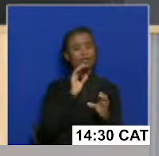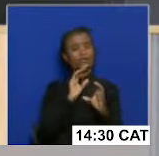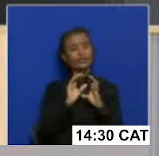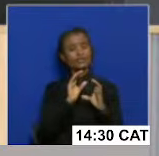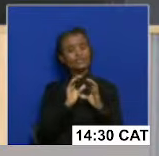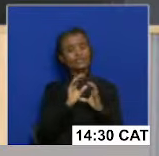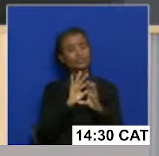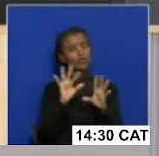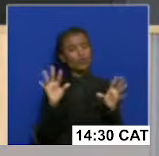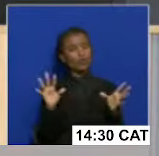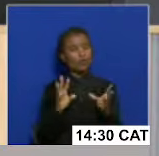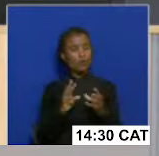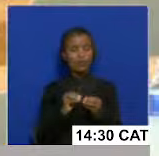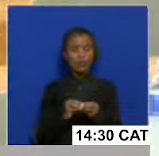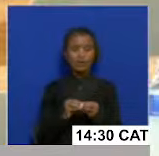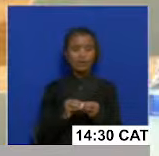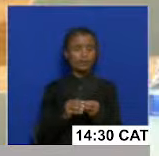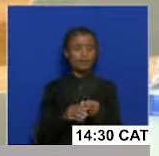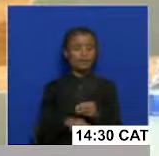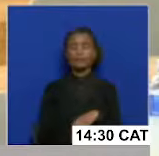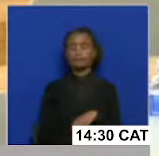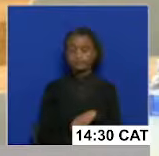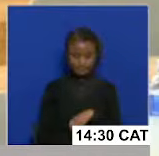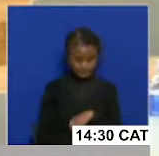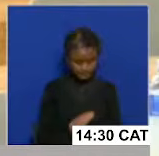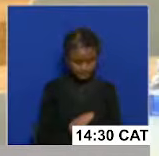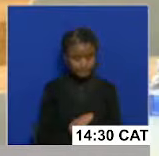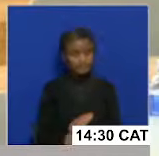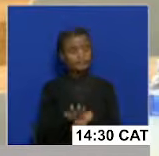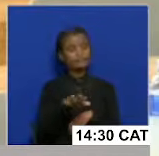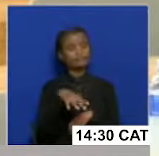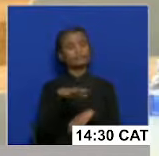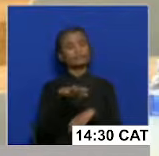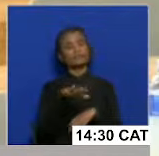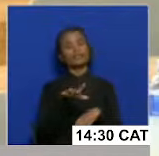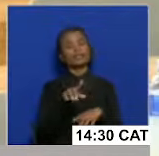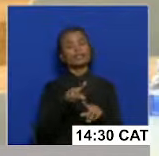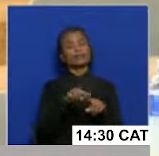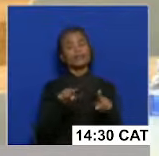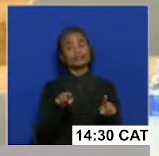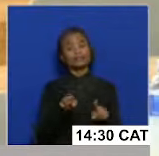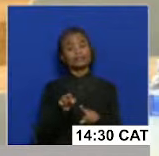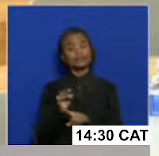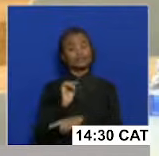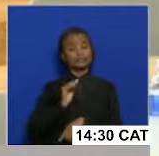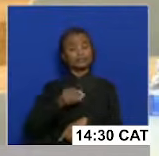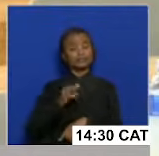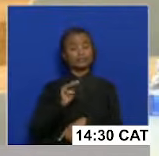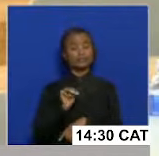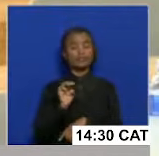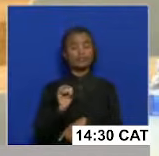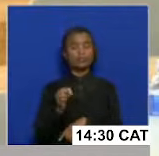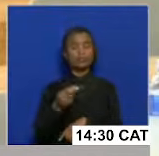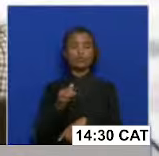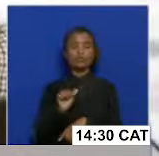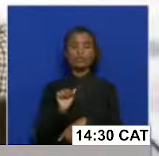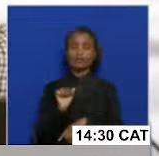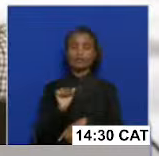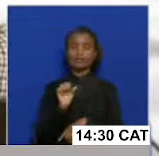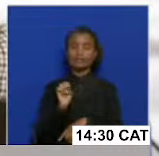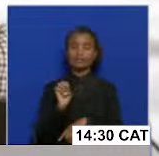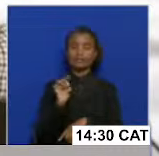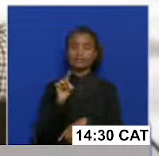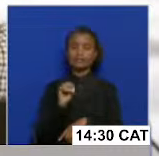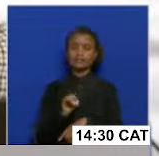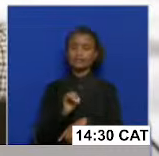downs. but So Ms. Musha said he's taking you. Ms. Musha said he's taking you through it, so you can't say you don't remember. You see